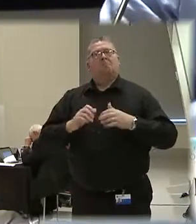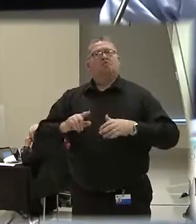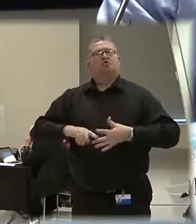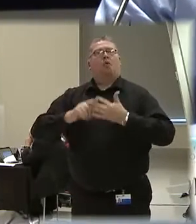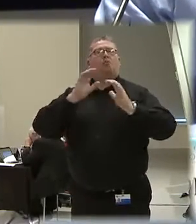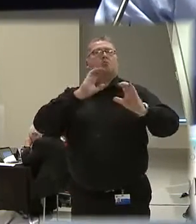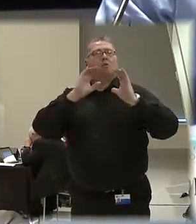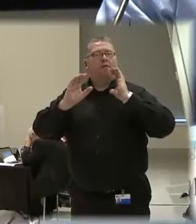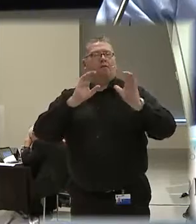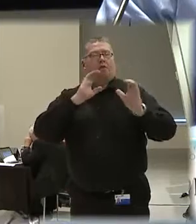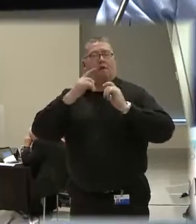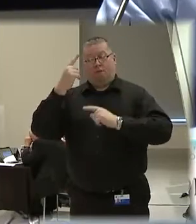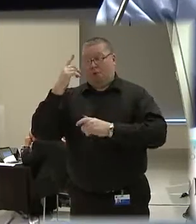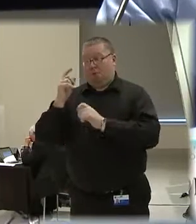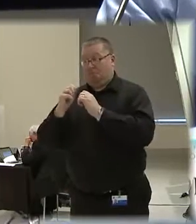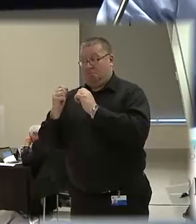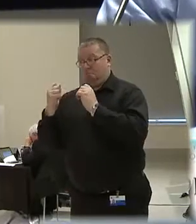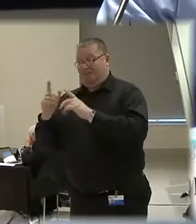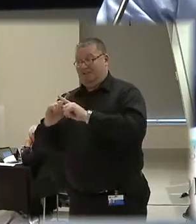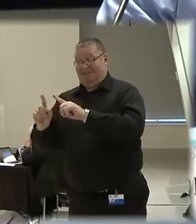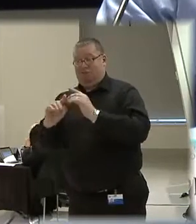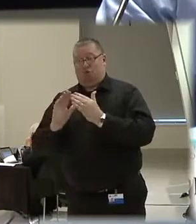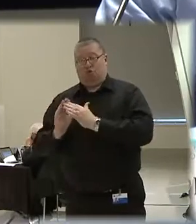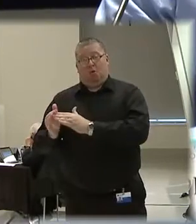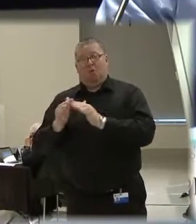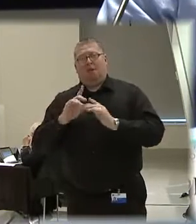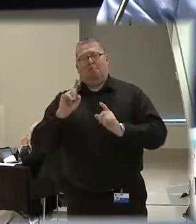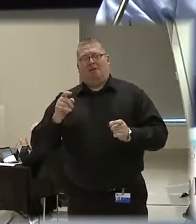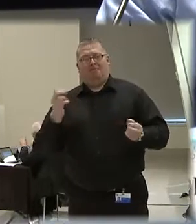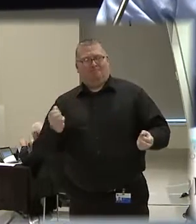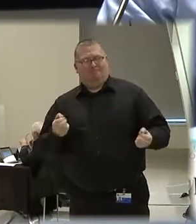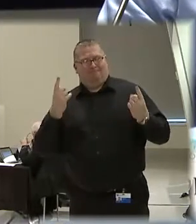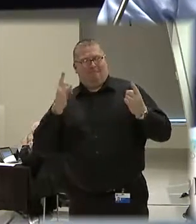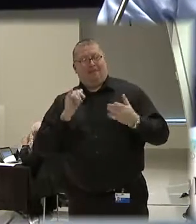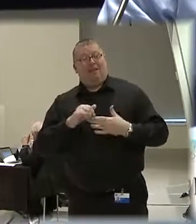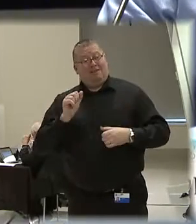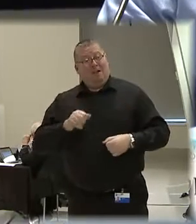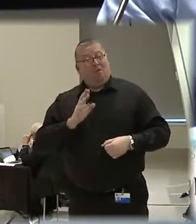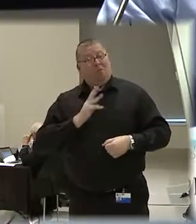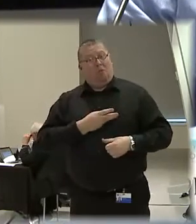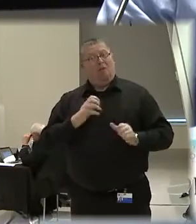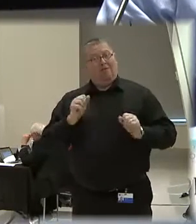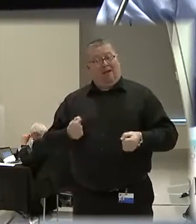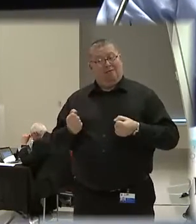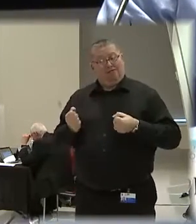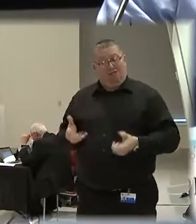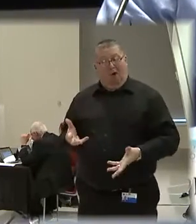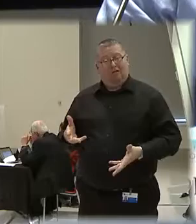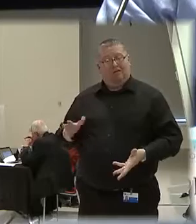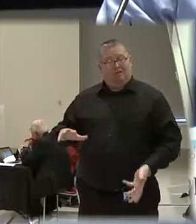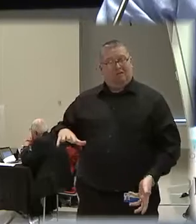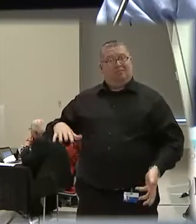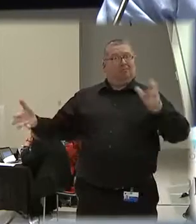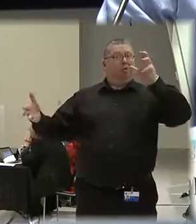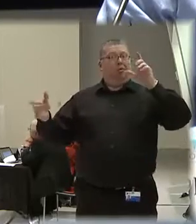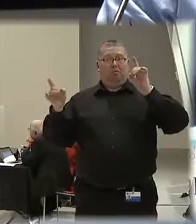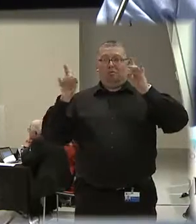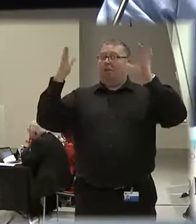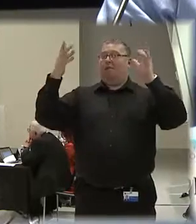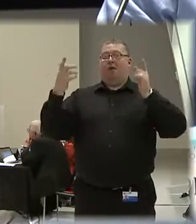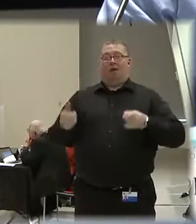conversations for communities that need to realize that, yes, we can create those kind of